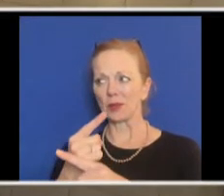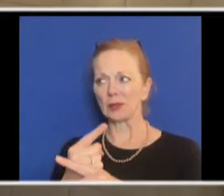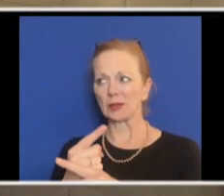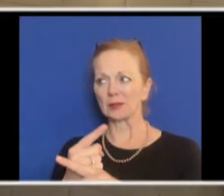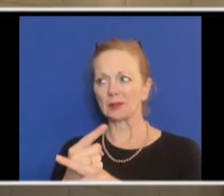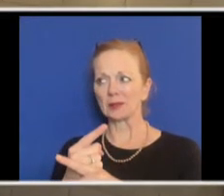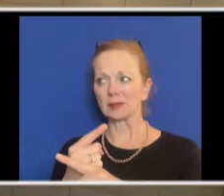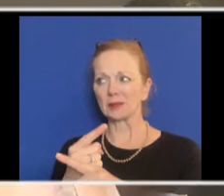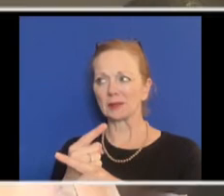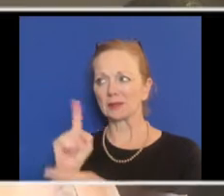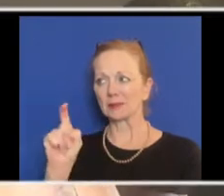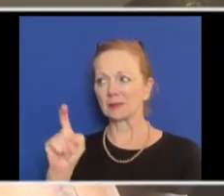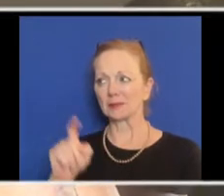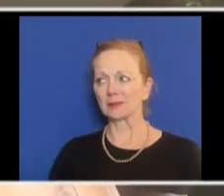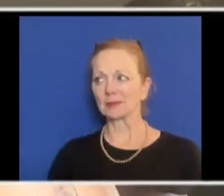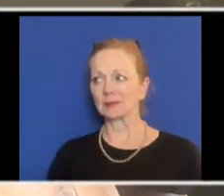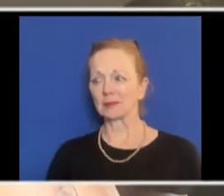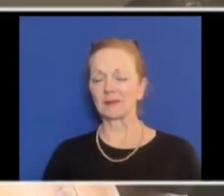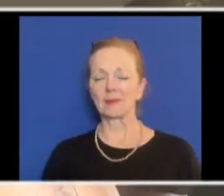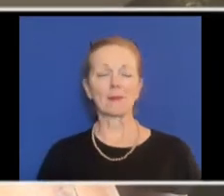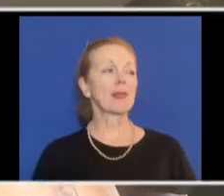okay thank you